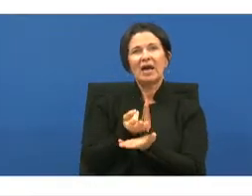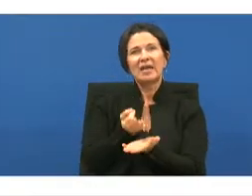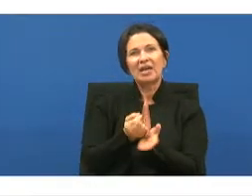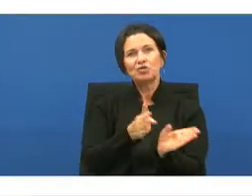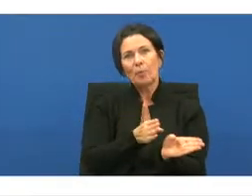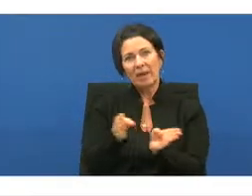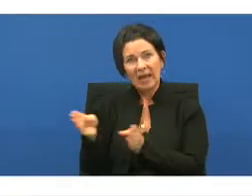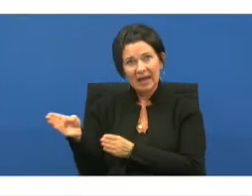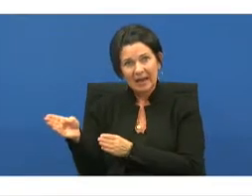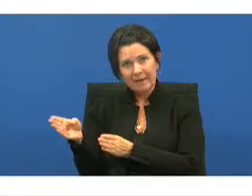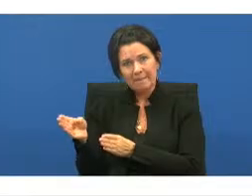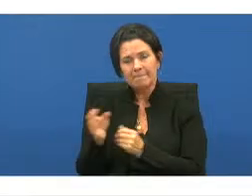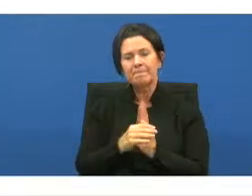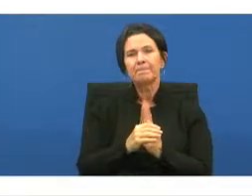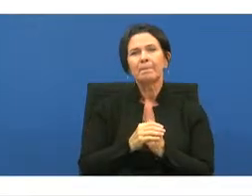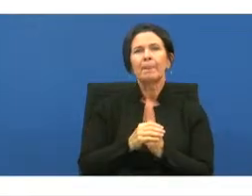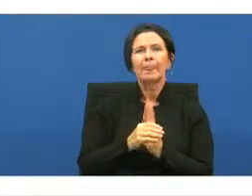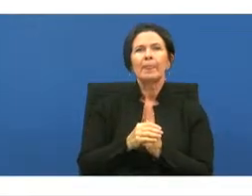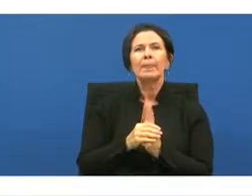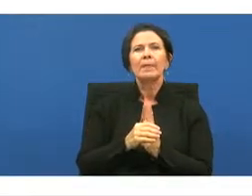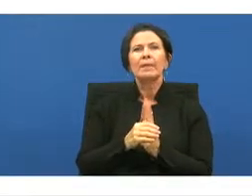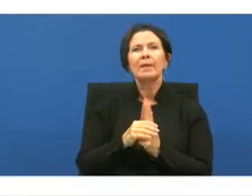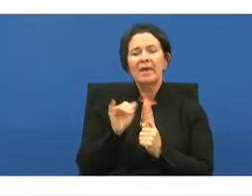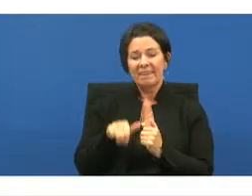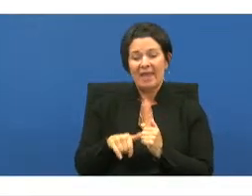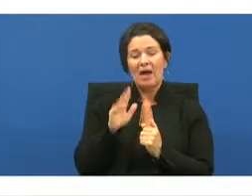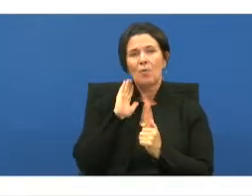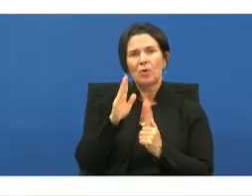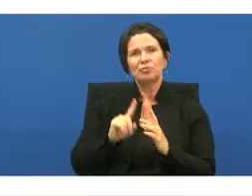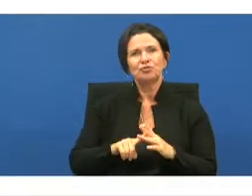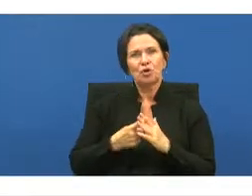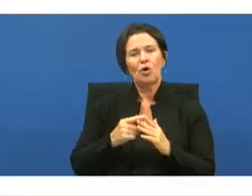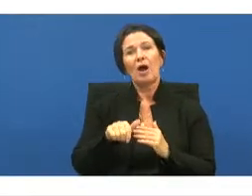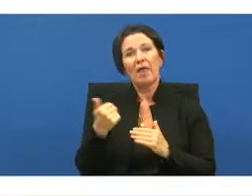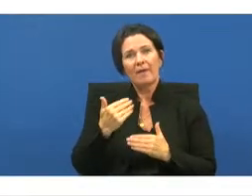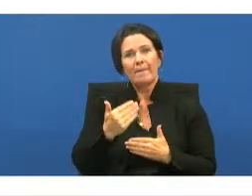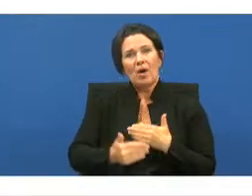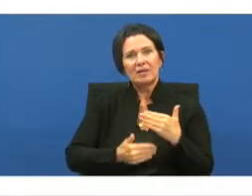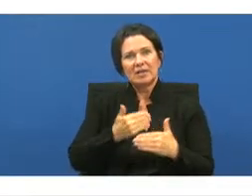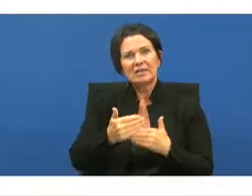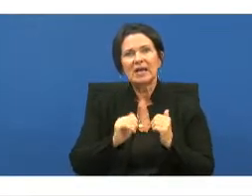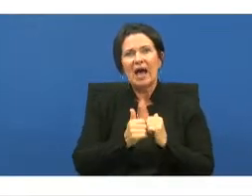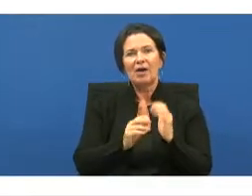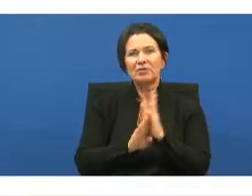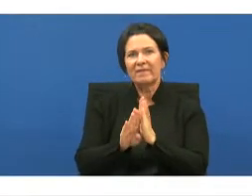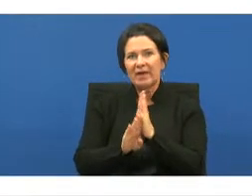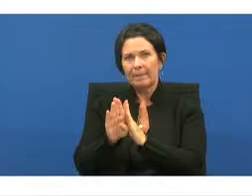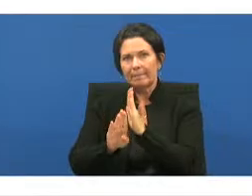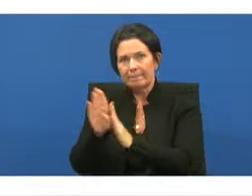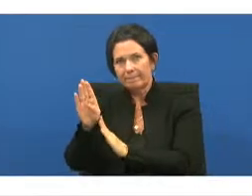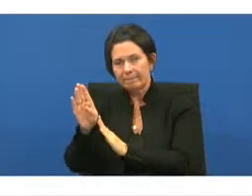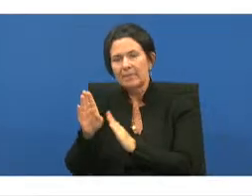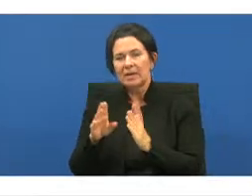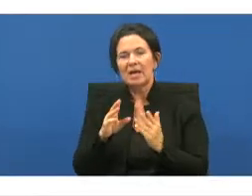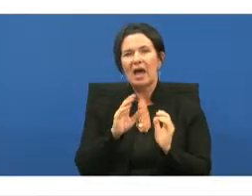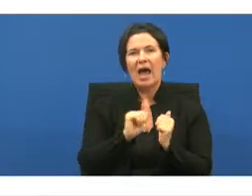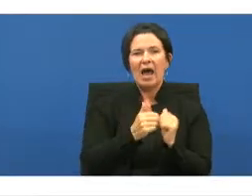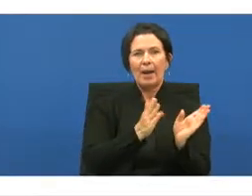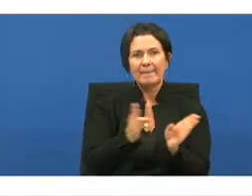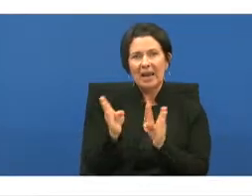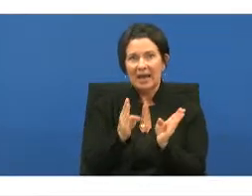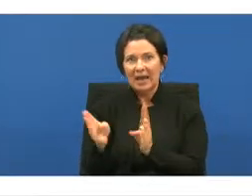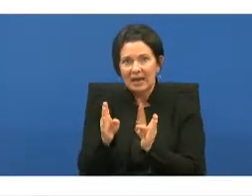that that will be an iterative process. So we'll put things together, we'll look at how the numbers are adding up, we'll cycle back,